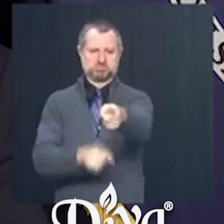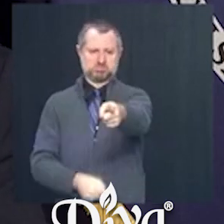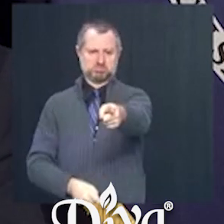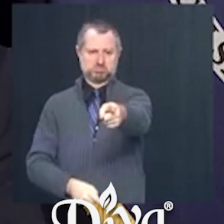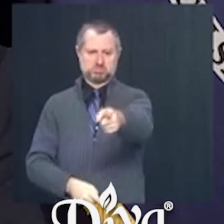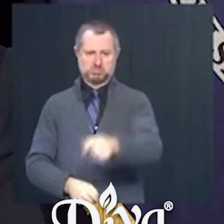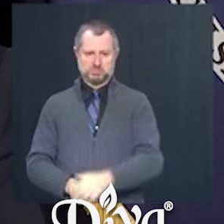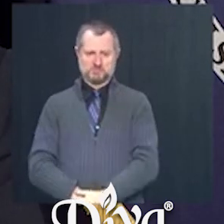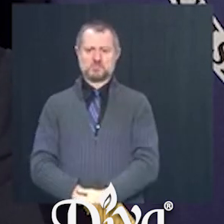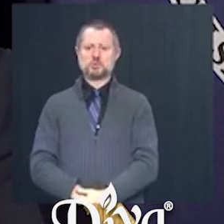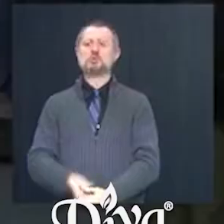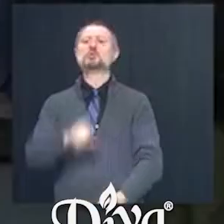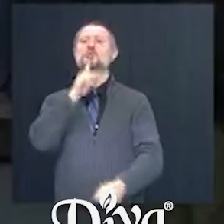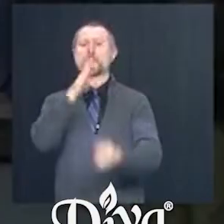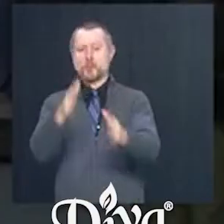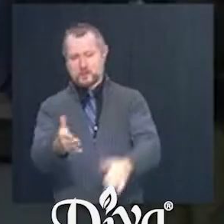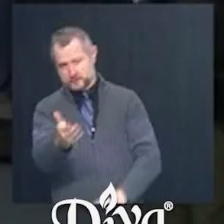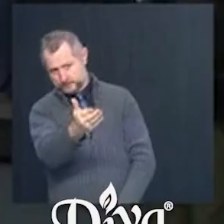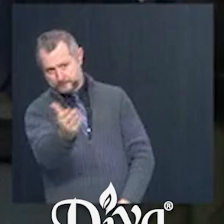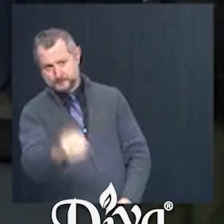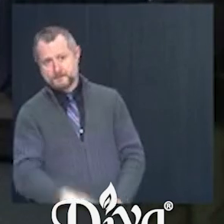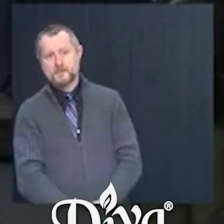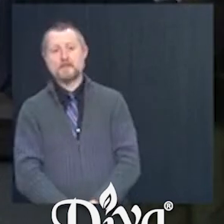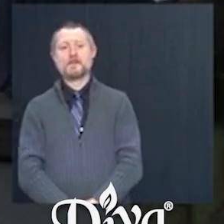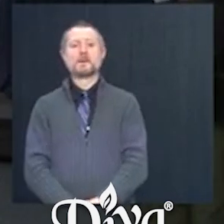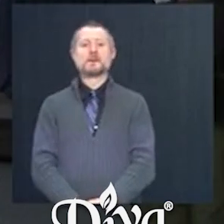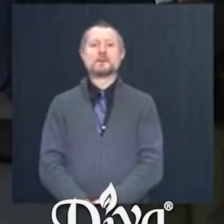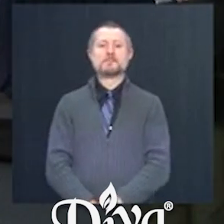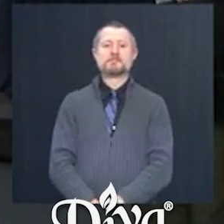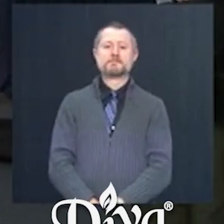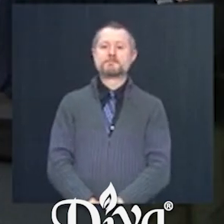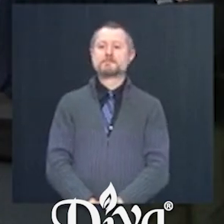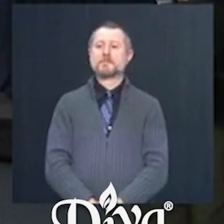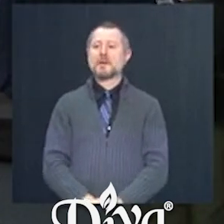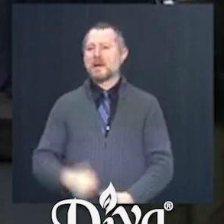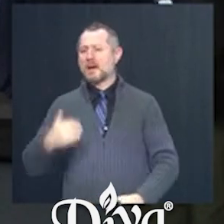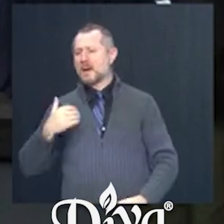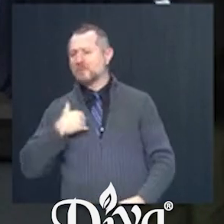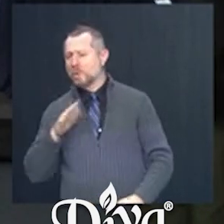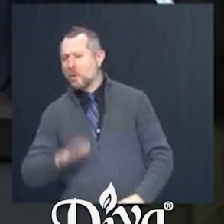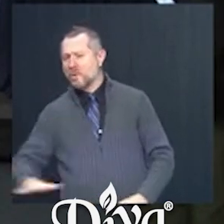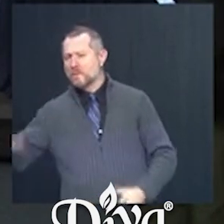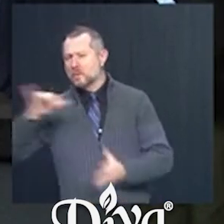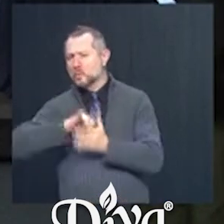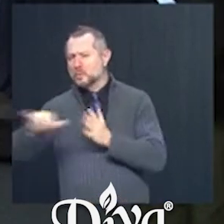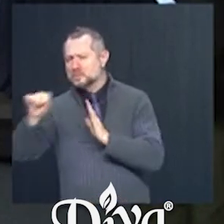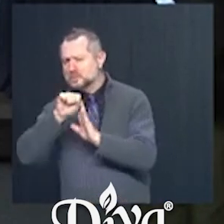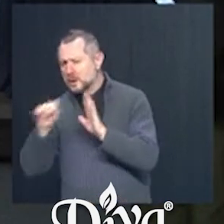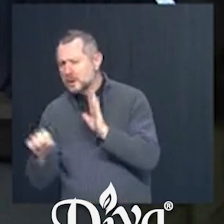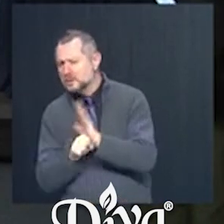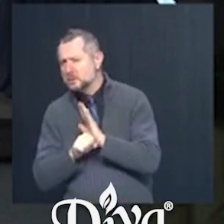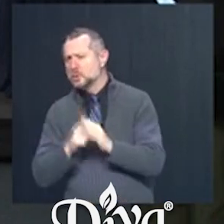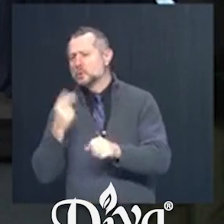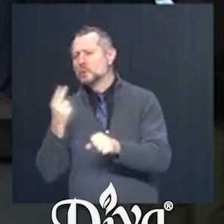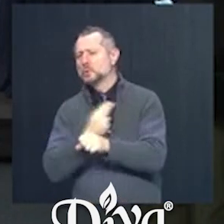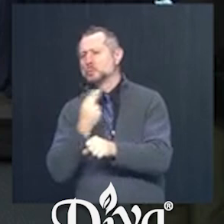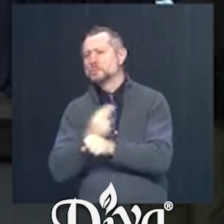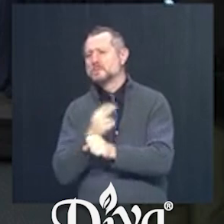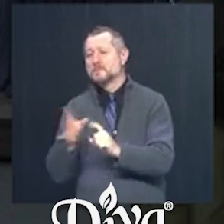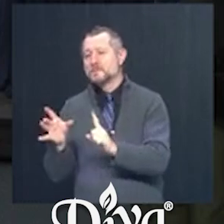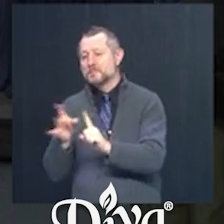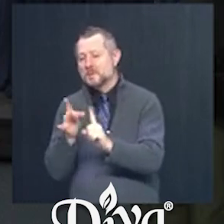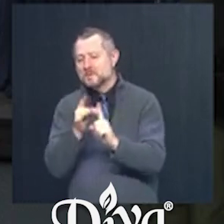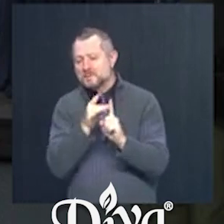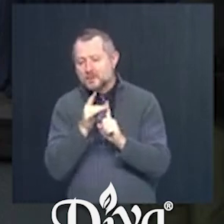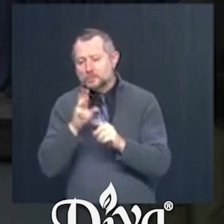Governor, we currently have a series of orange zones across the state that were set up using positivity rates. Are those not going to